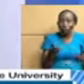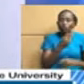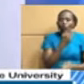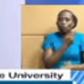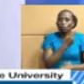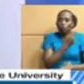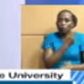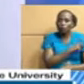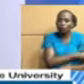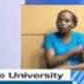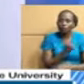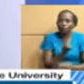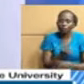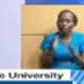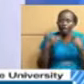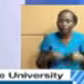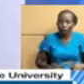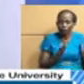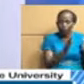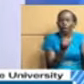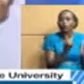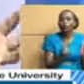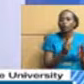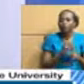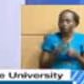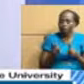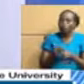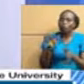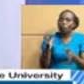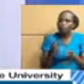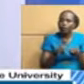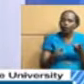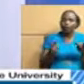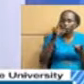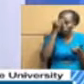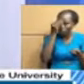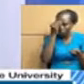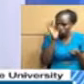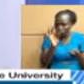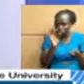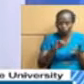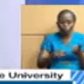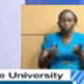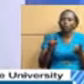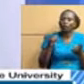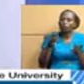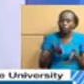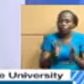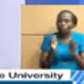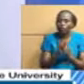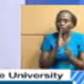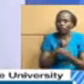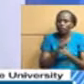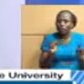and health institutions alone. You need to get the water, you need to be educated well to avoid, on the road you need to be